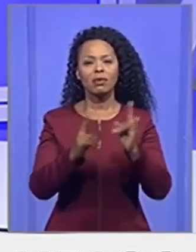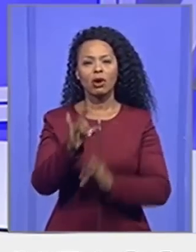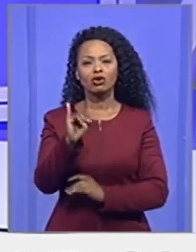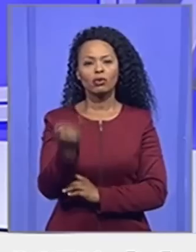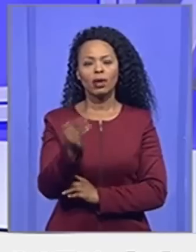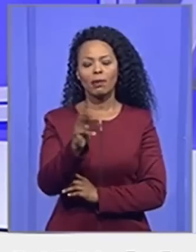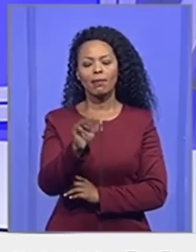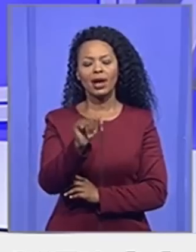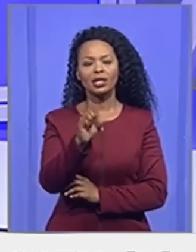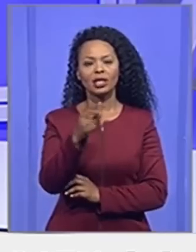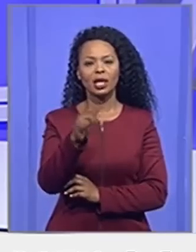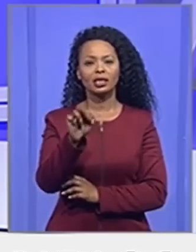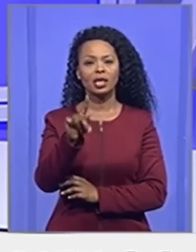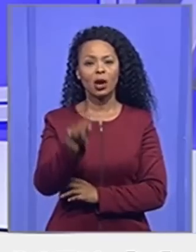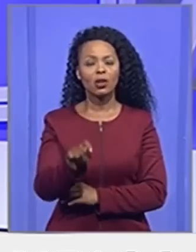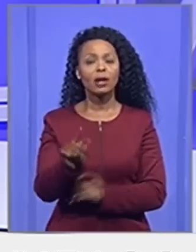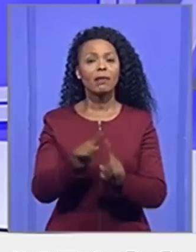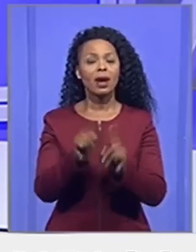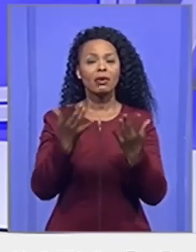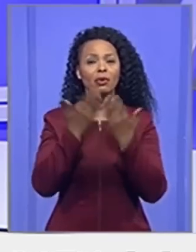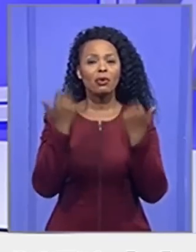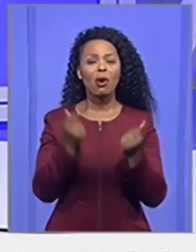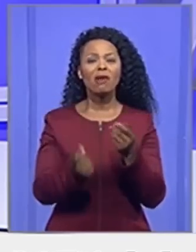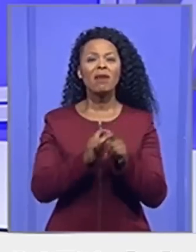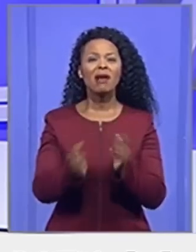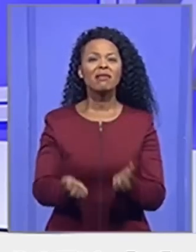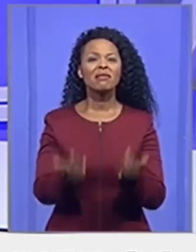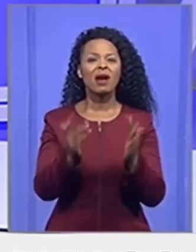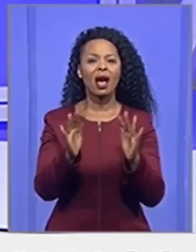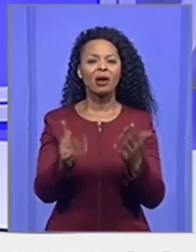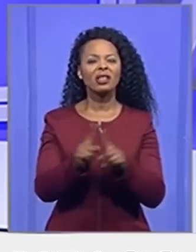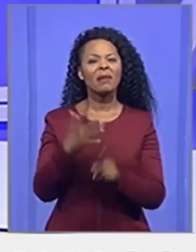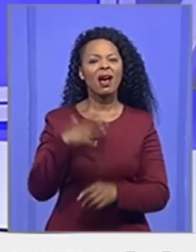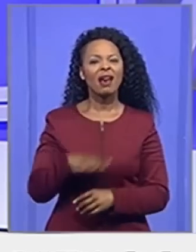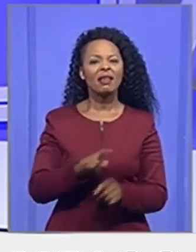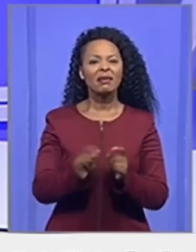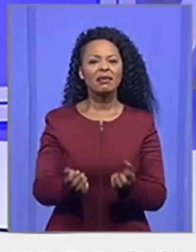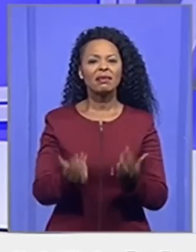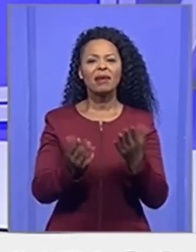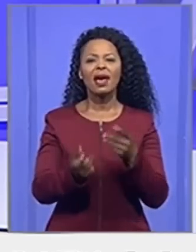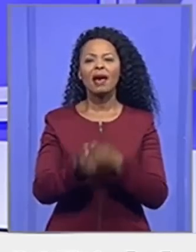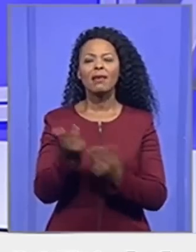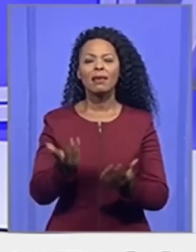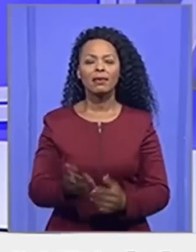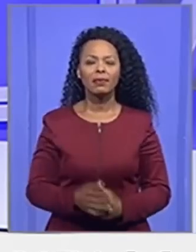se hlotšwego mollo ga se tsebje. Re lebelela tše le tše dingwe temaneng ye.